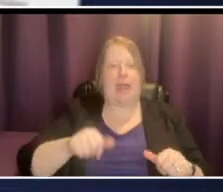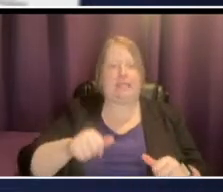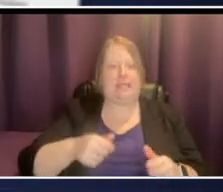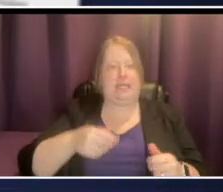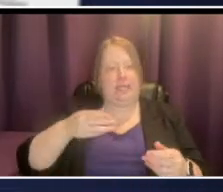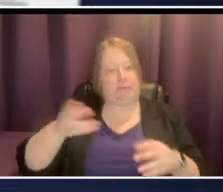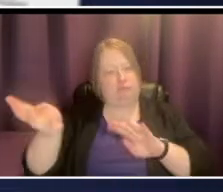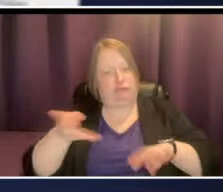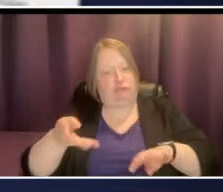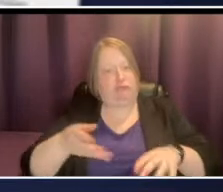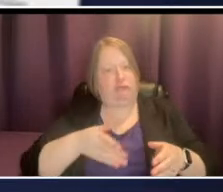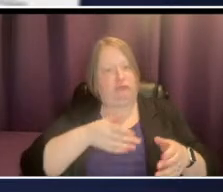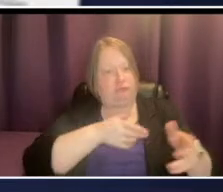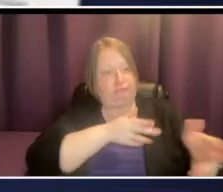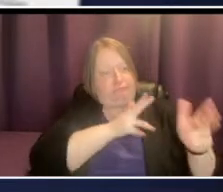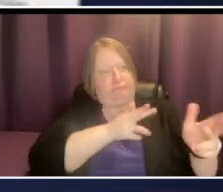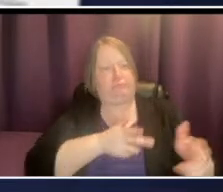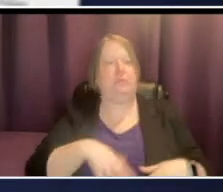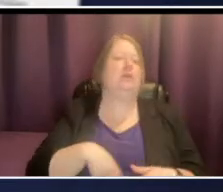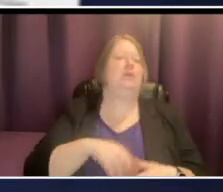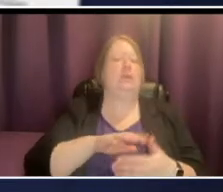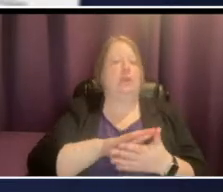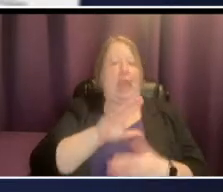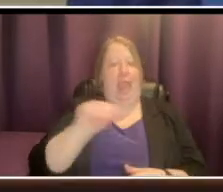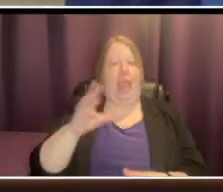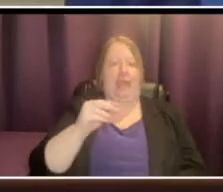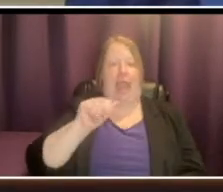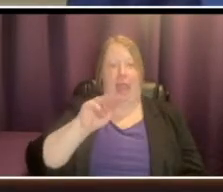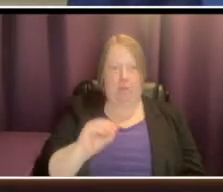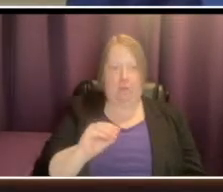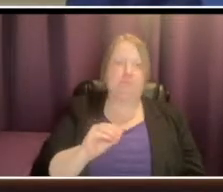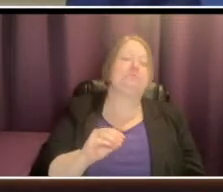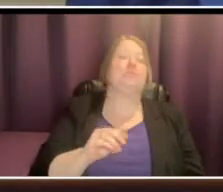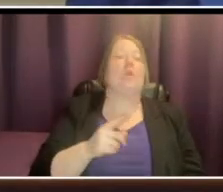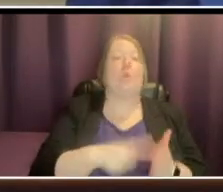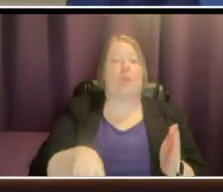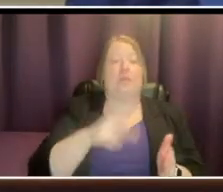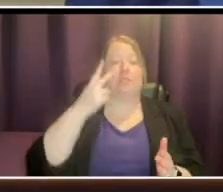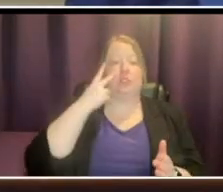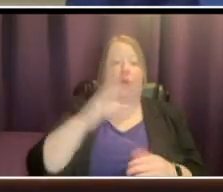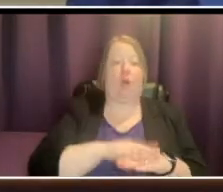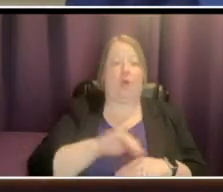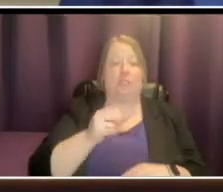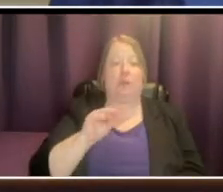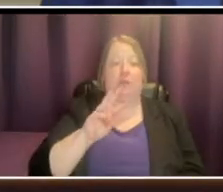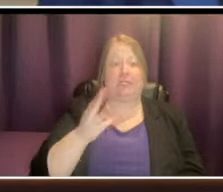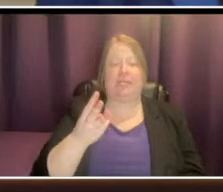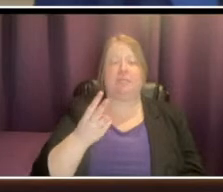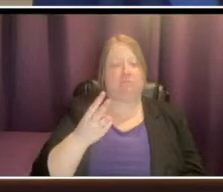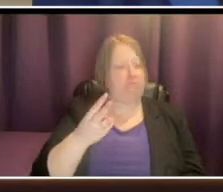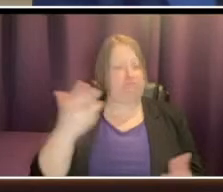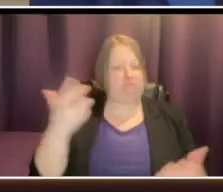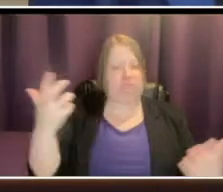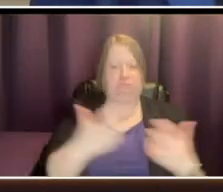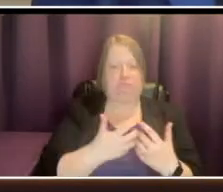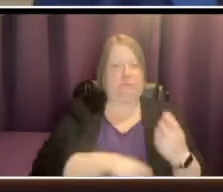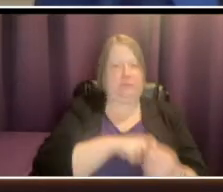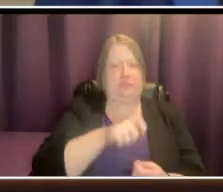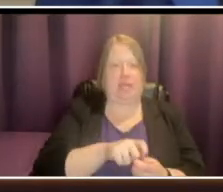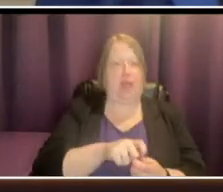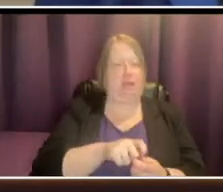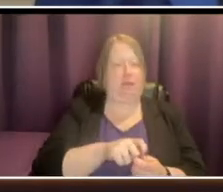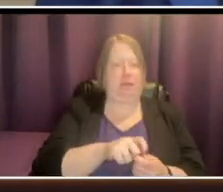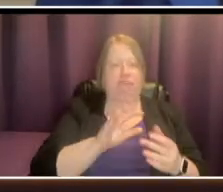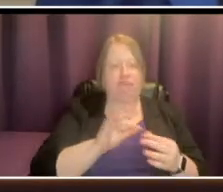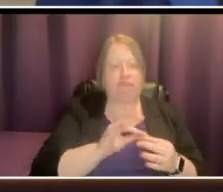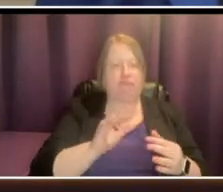What the Secret Service saw on the 6th was entirely consistent with a violent rhetoric circulating in the days before